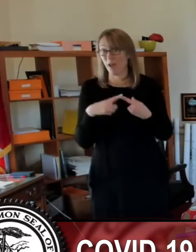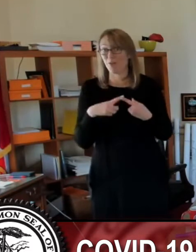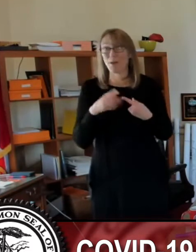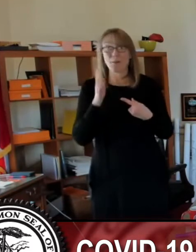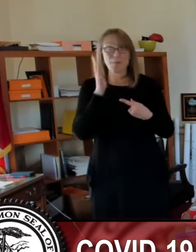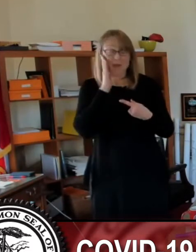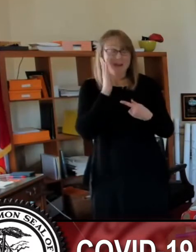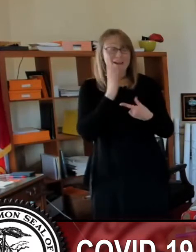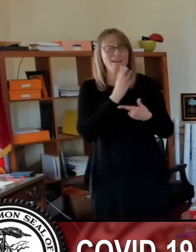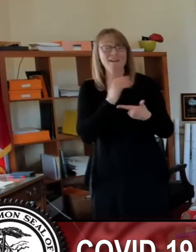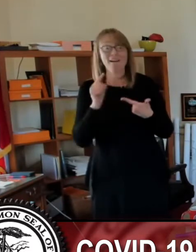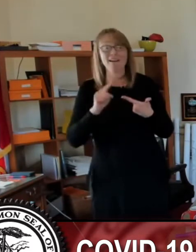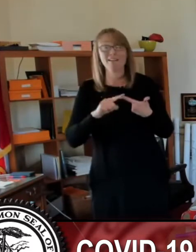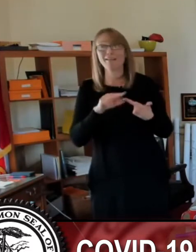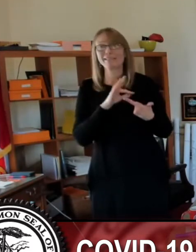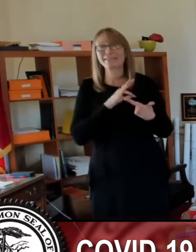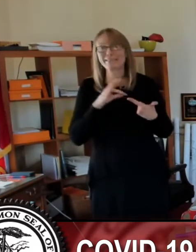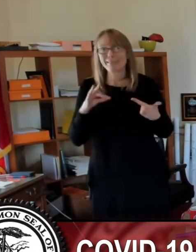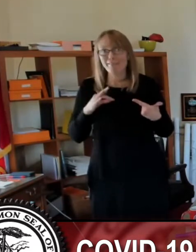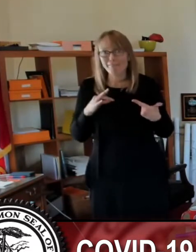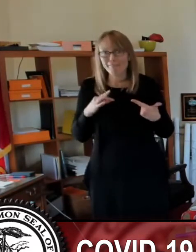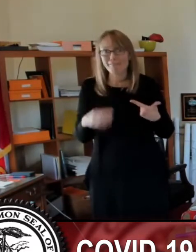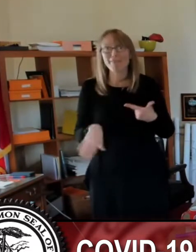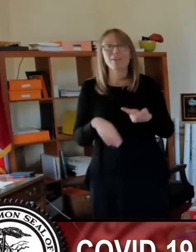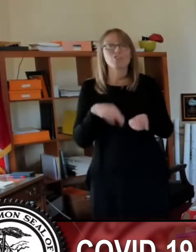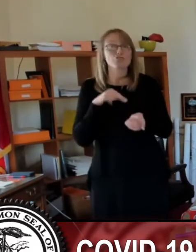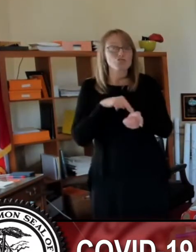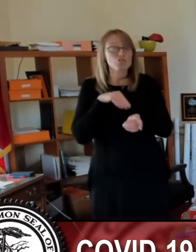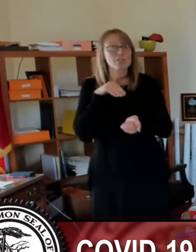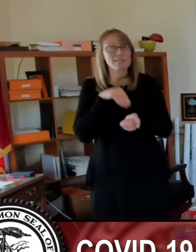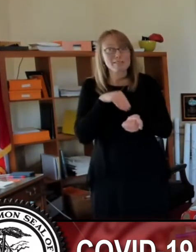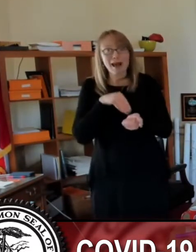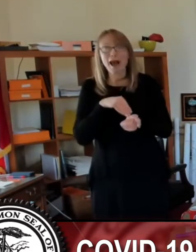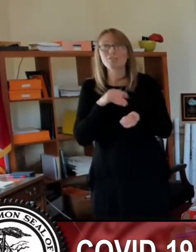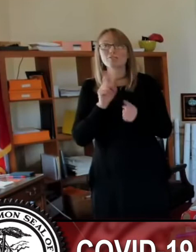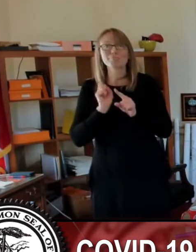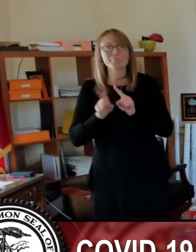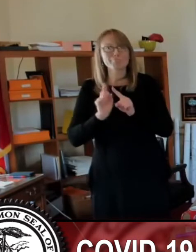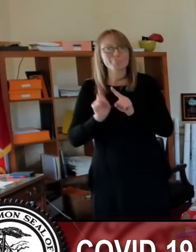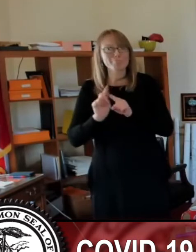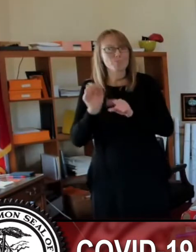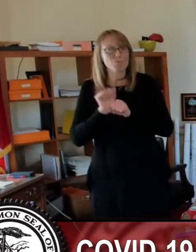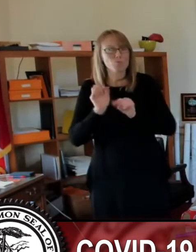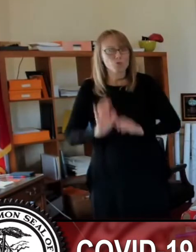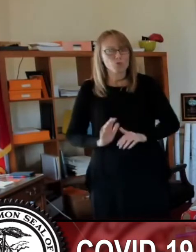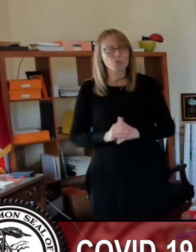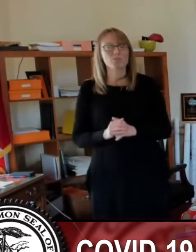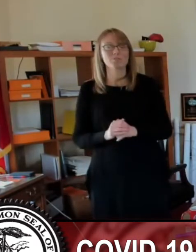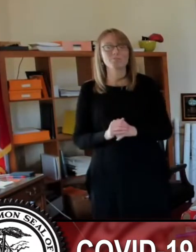just take a bed, it takes the people to take care of folks. So the hospitals are managing that.